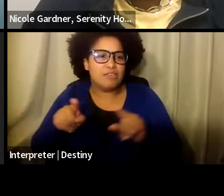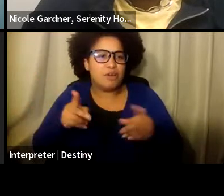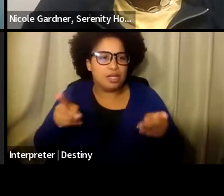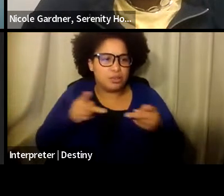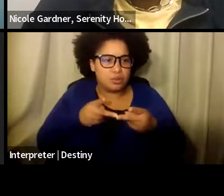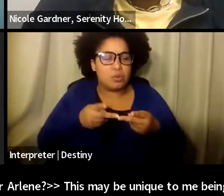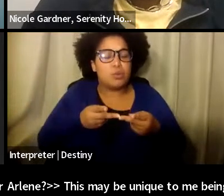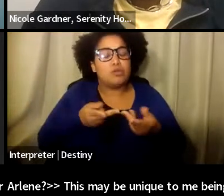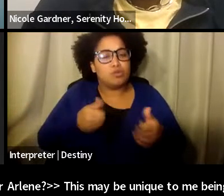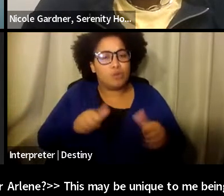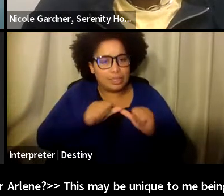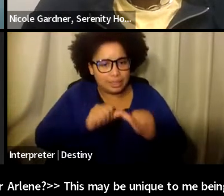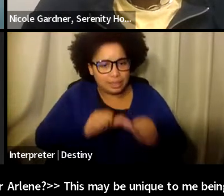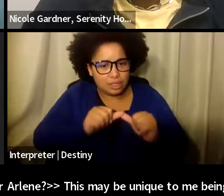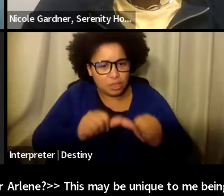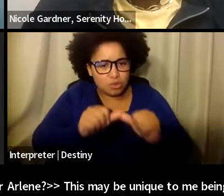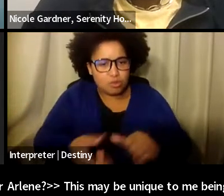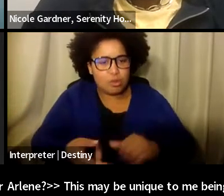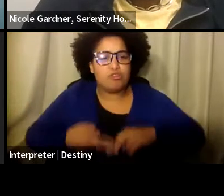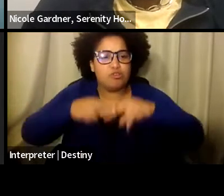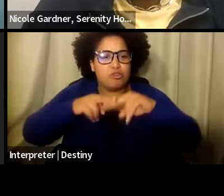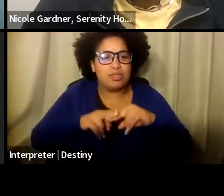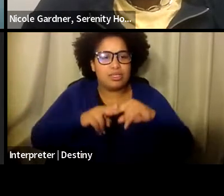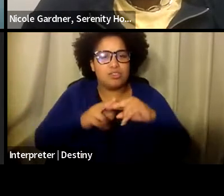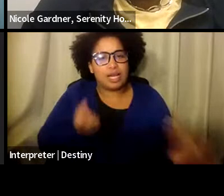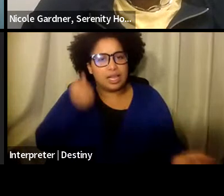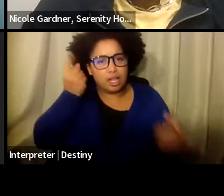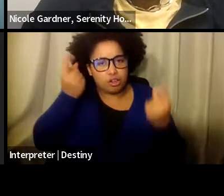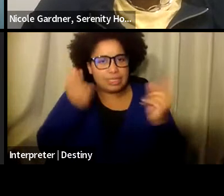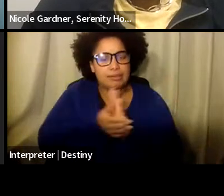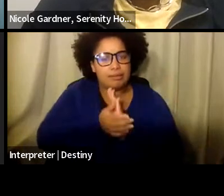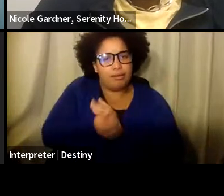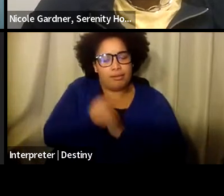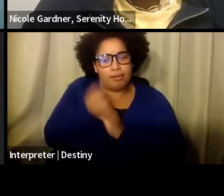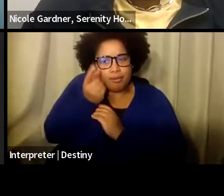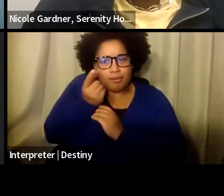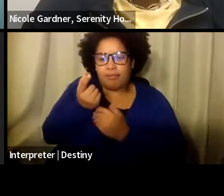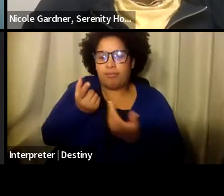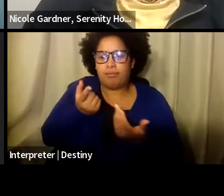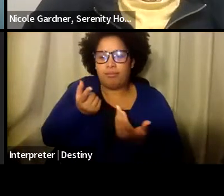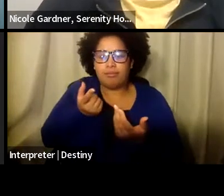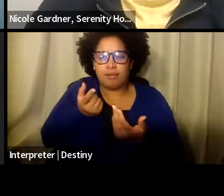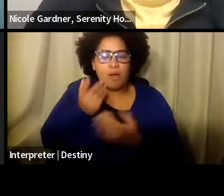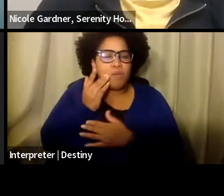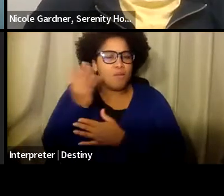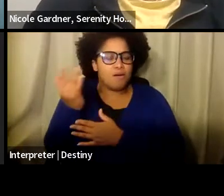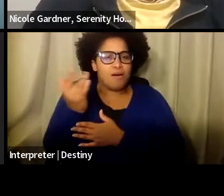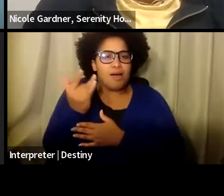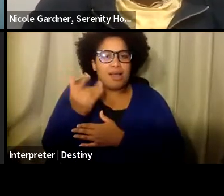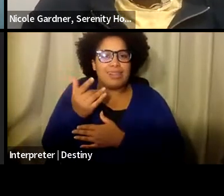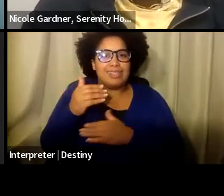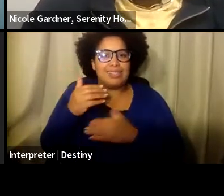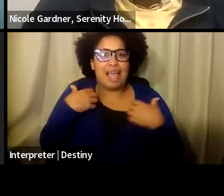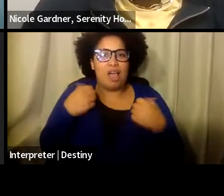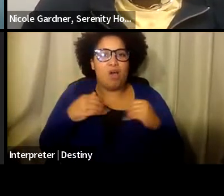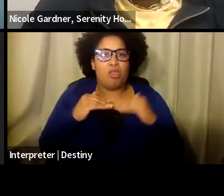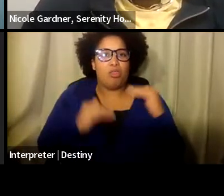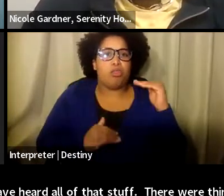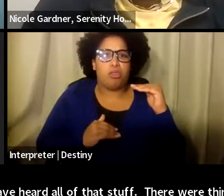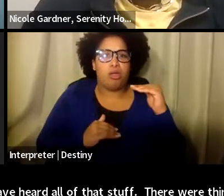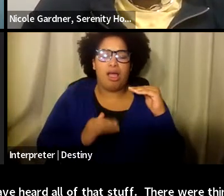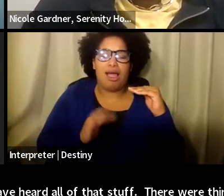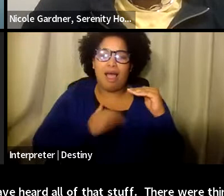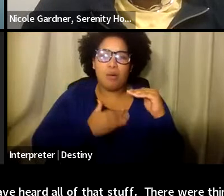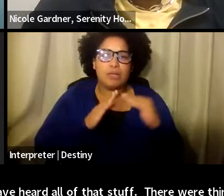to continue to increase literacy because we recognize that it was because of this health disparity that our communities were hit